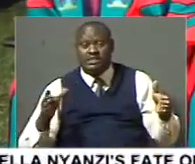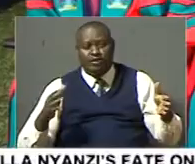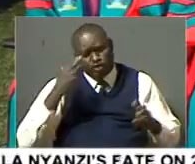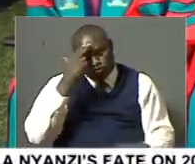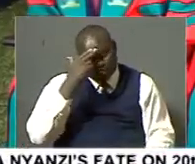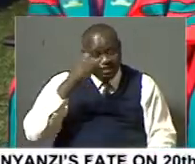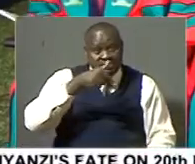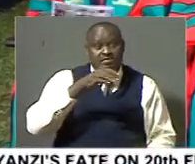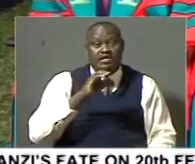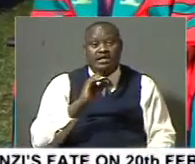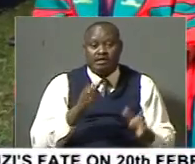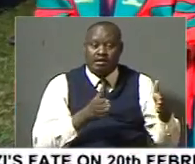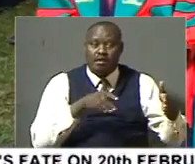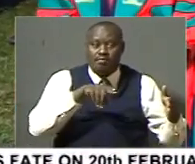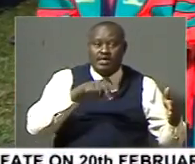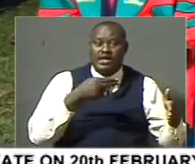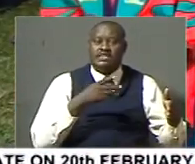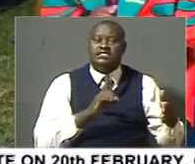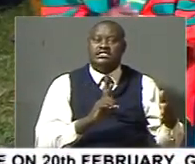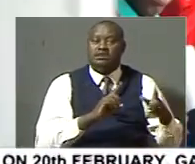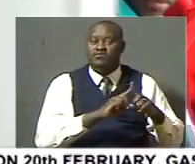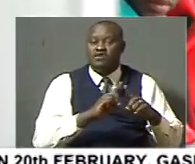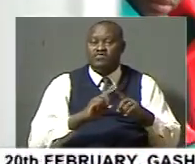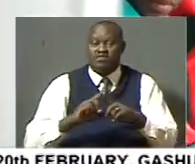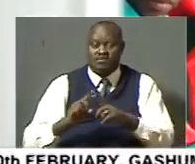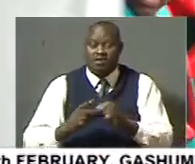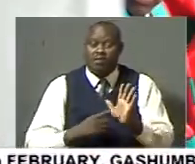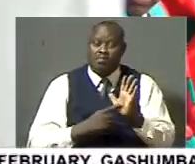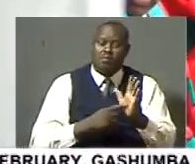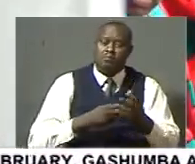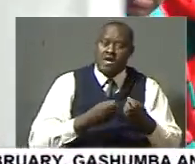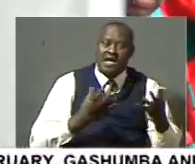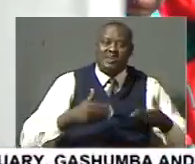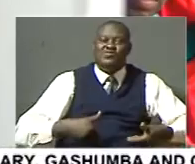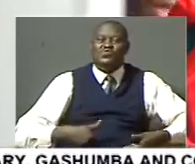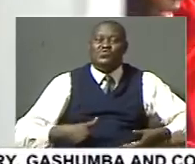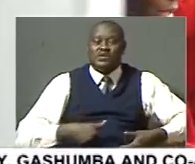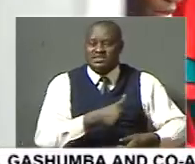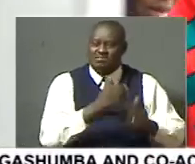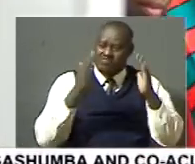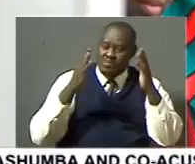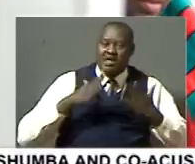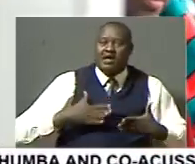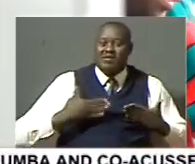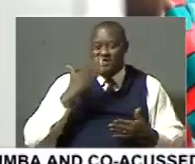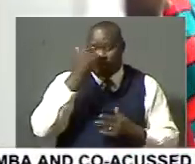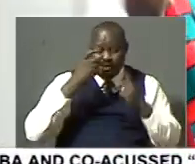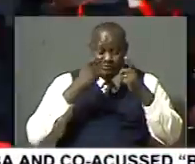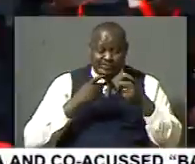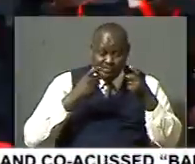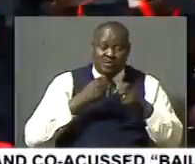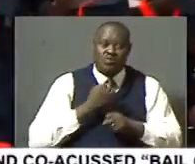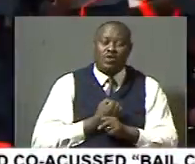students received PhD in different disciplines, most of whom were youthful, and they attribute their success to hard work and